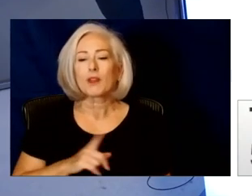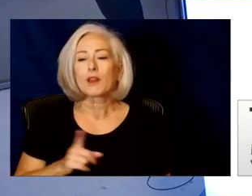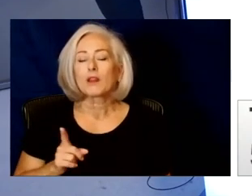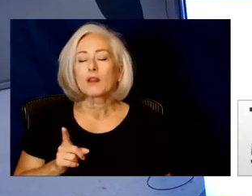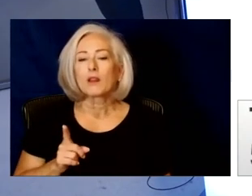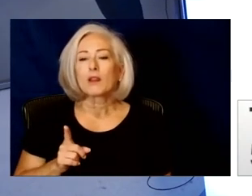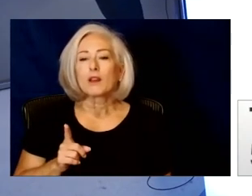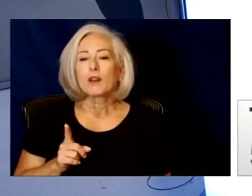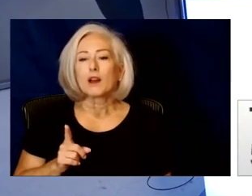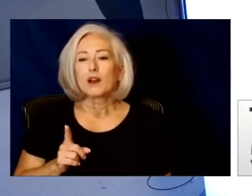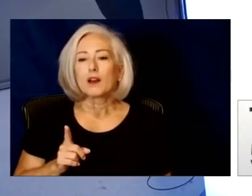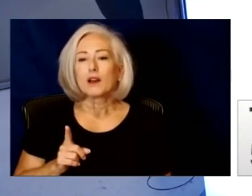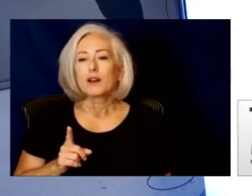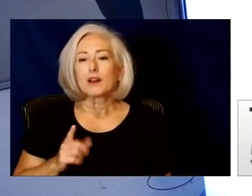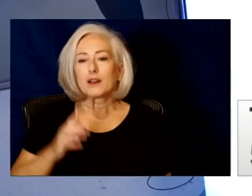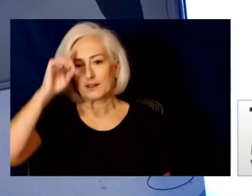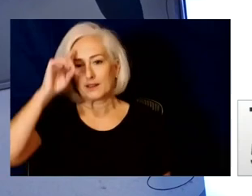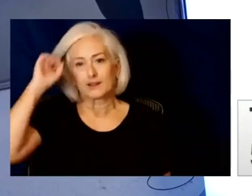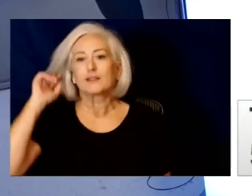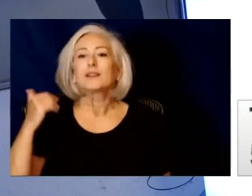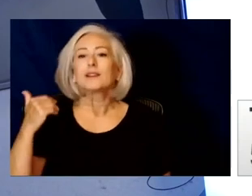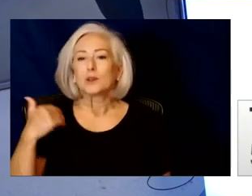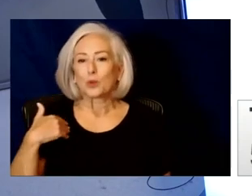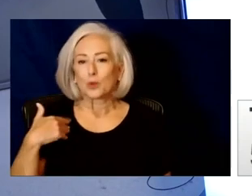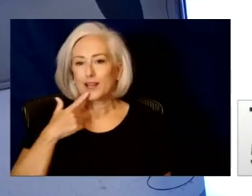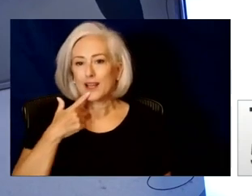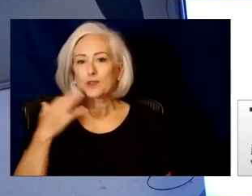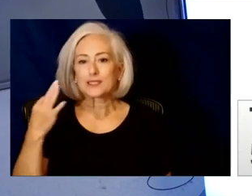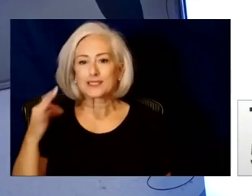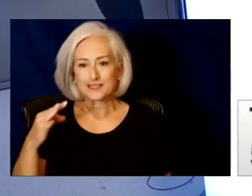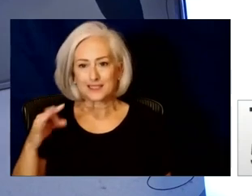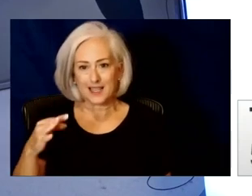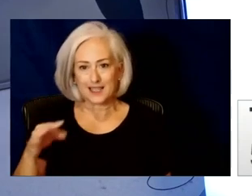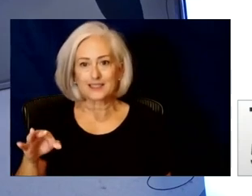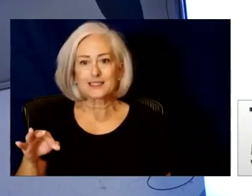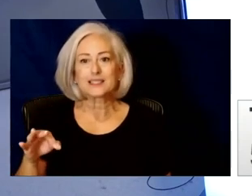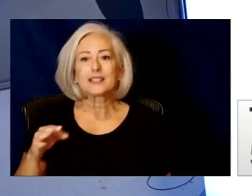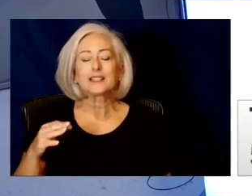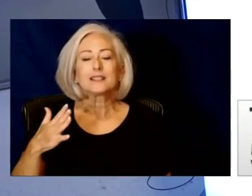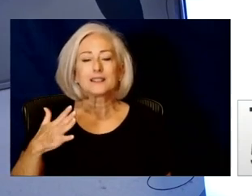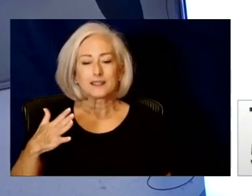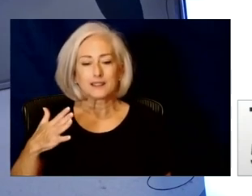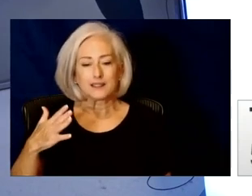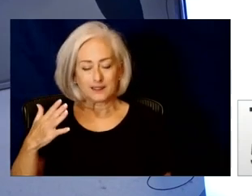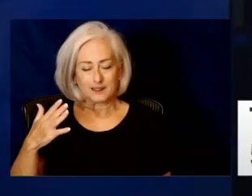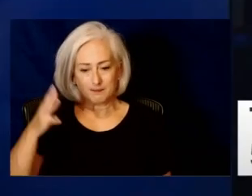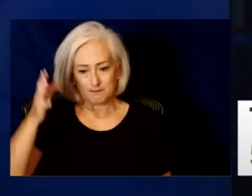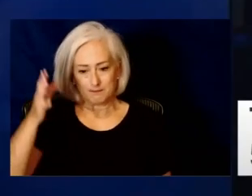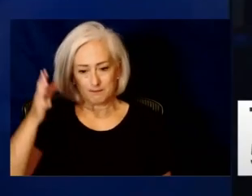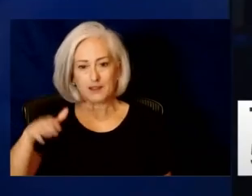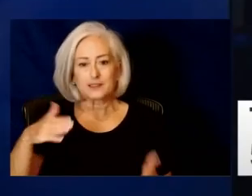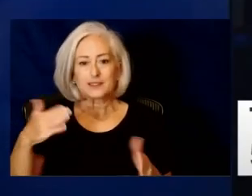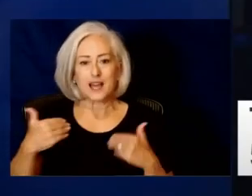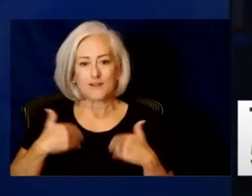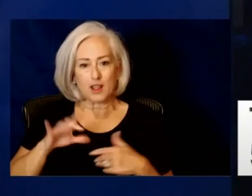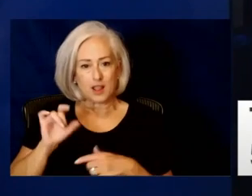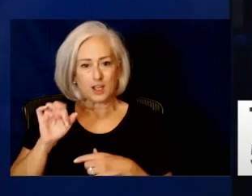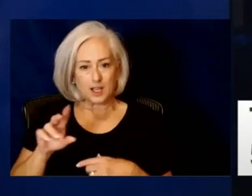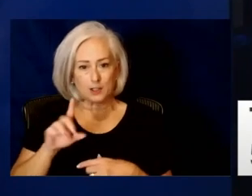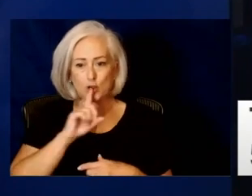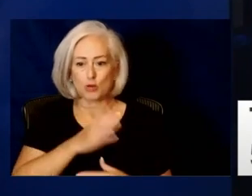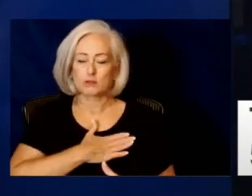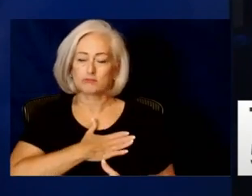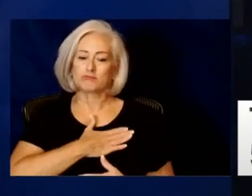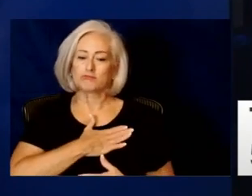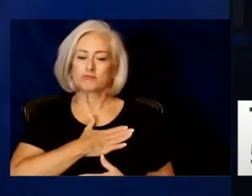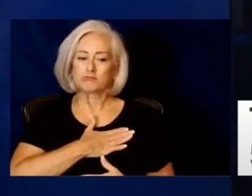lost my mom when I was very young. I was 19 when she died from lung cancer smoking. And this is near and dear to my heart. And just